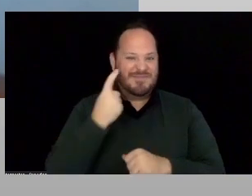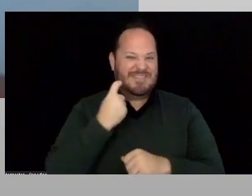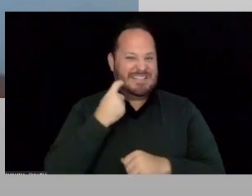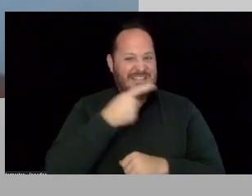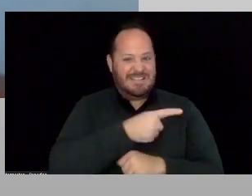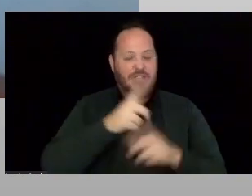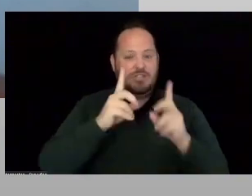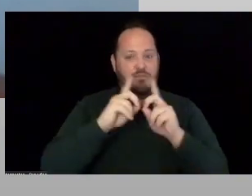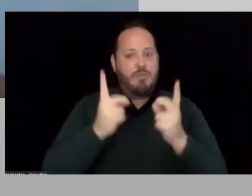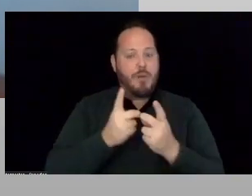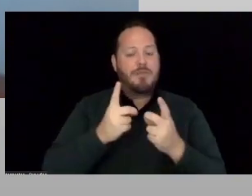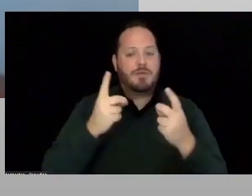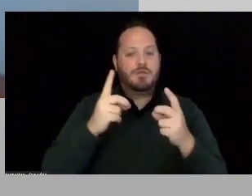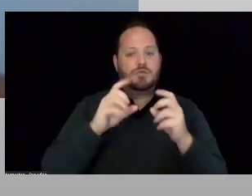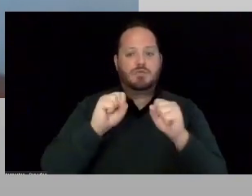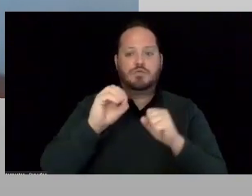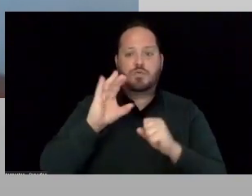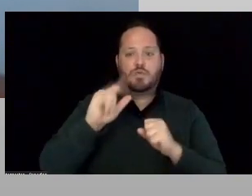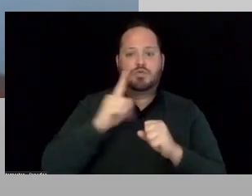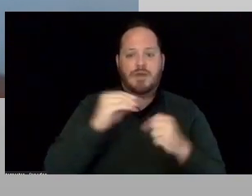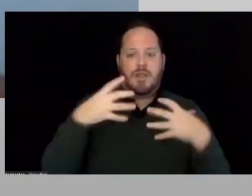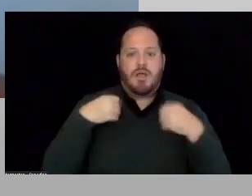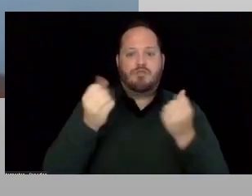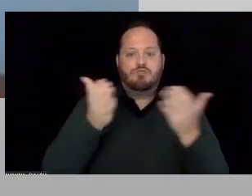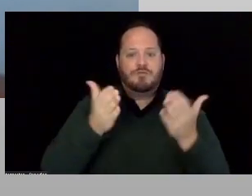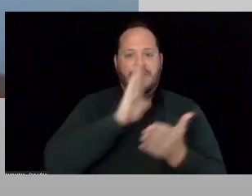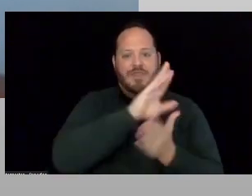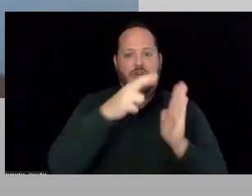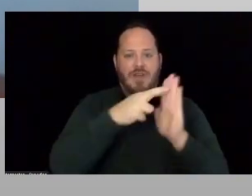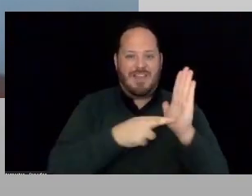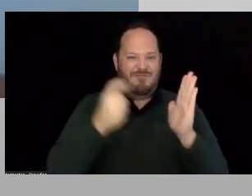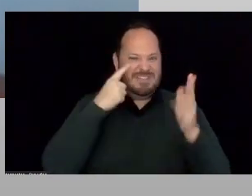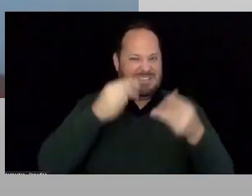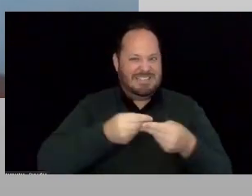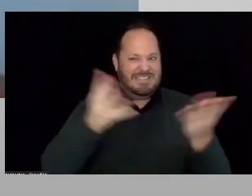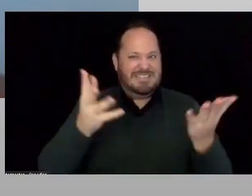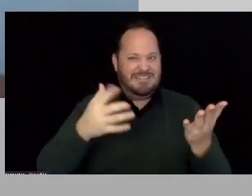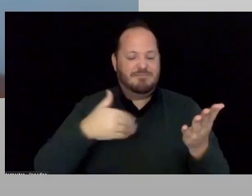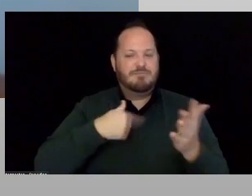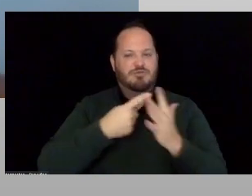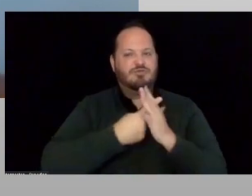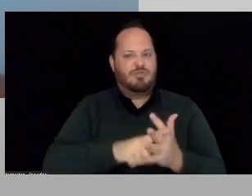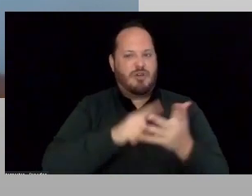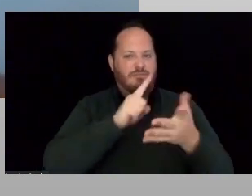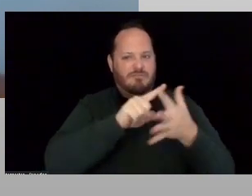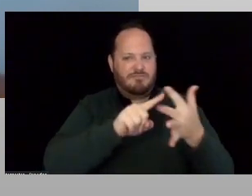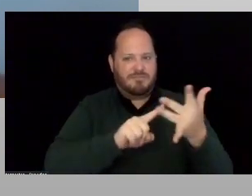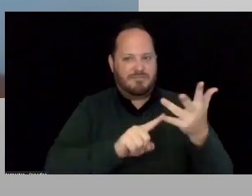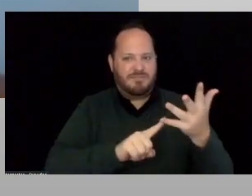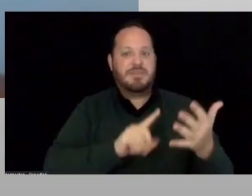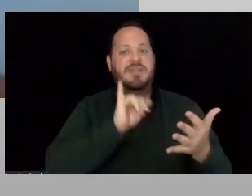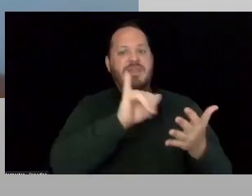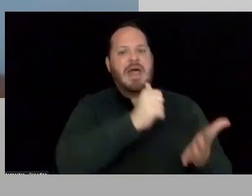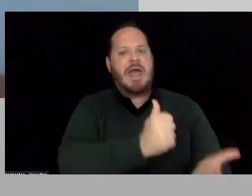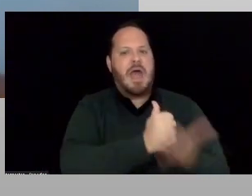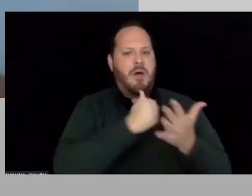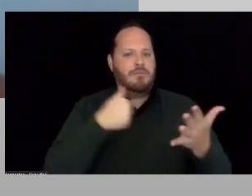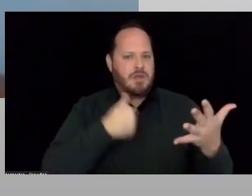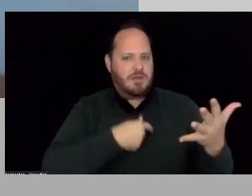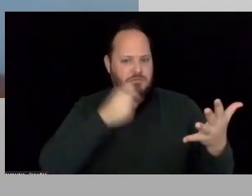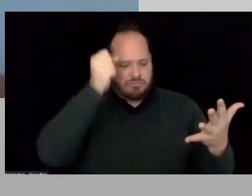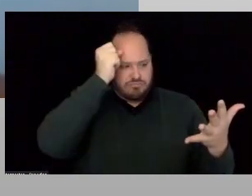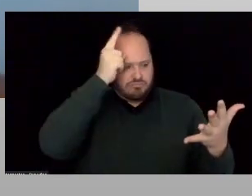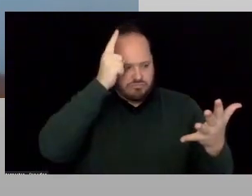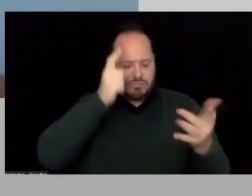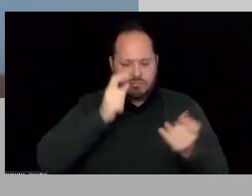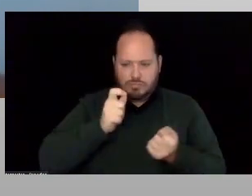Social and Health Services Care Guidelines. These guidelines help caregivers adapt their work in the context of COVID-19.